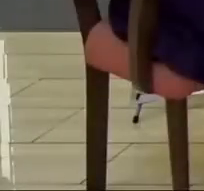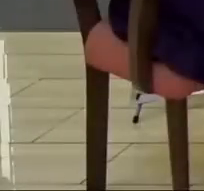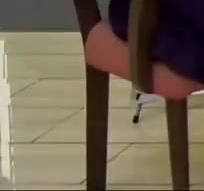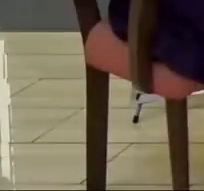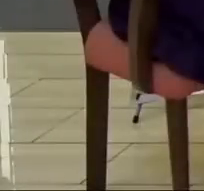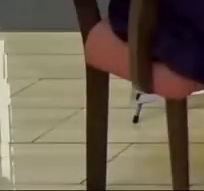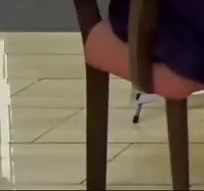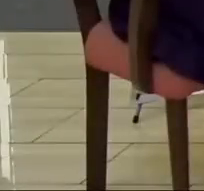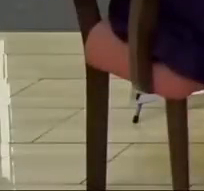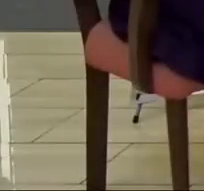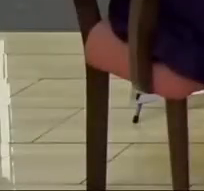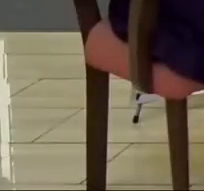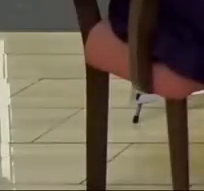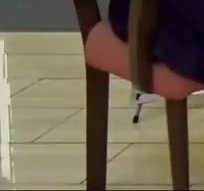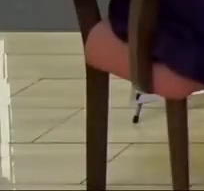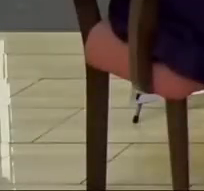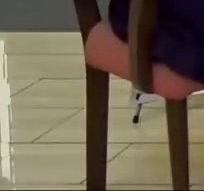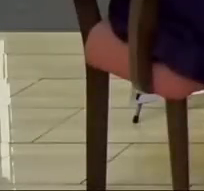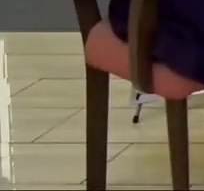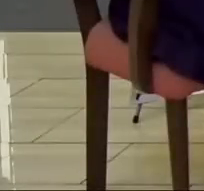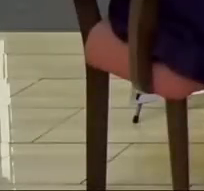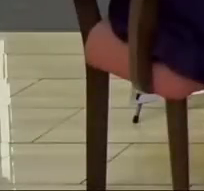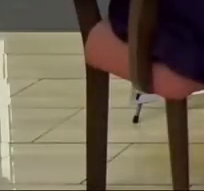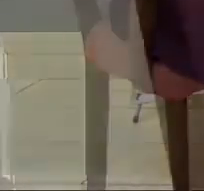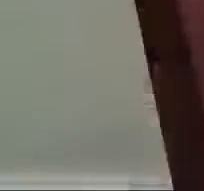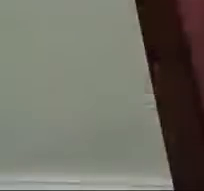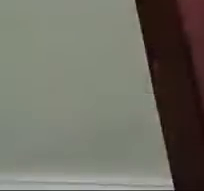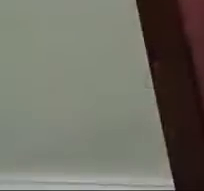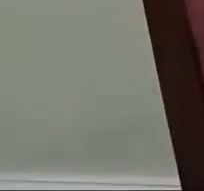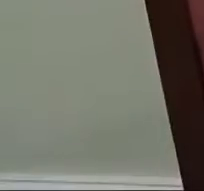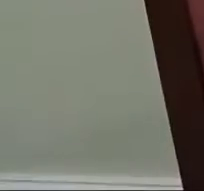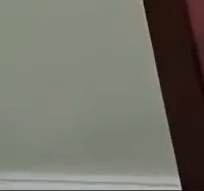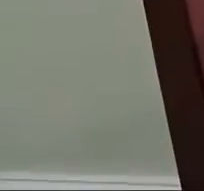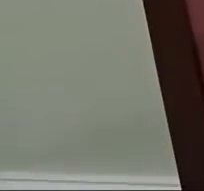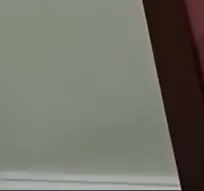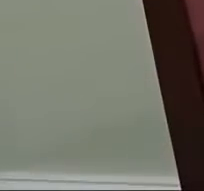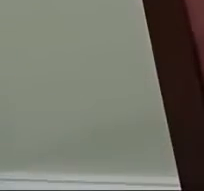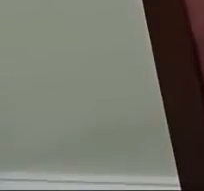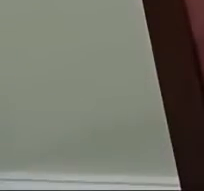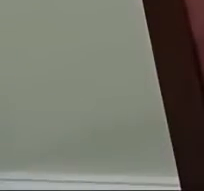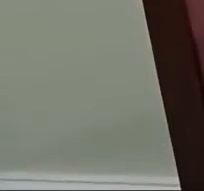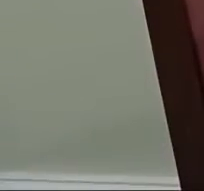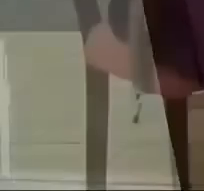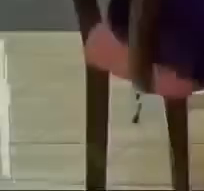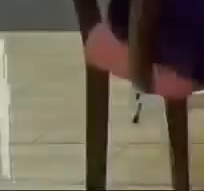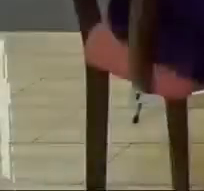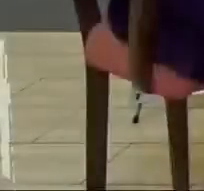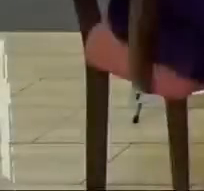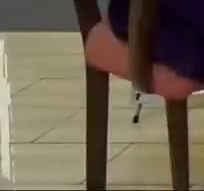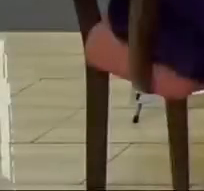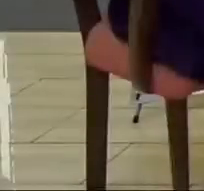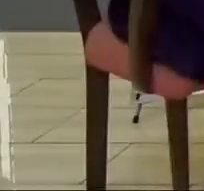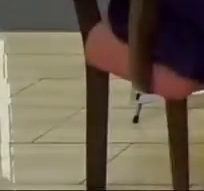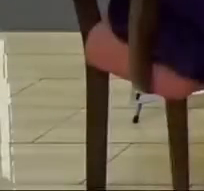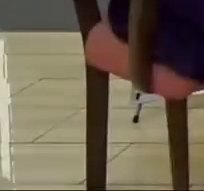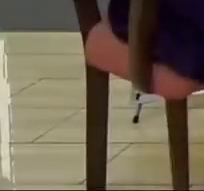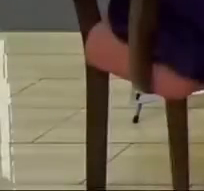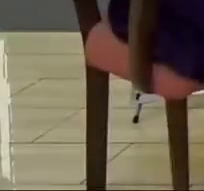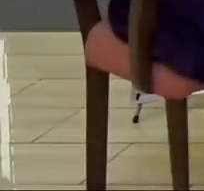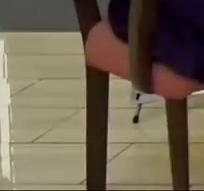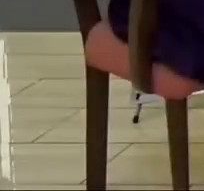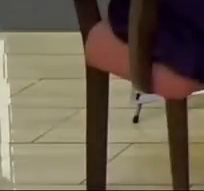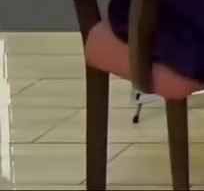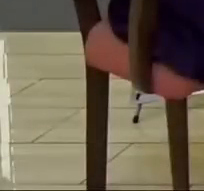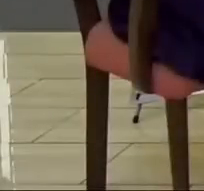kaibigan, para sa ating mga nais na idulog sa kanilang opisina. And thank you also, Father June, for sharing with us